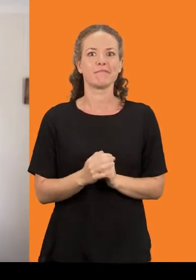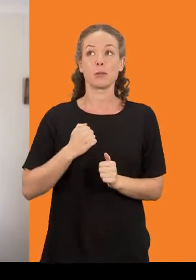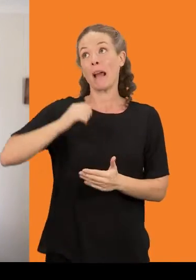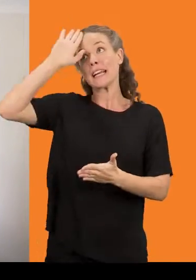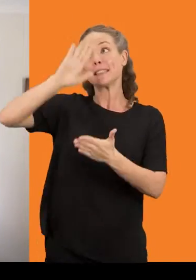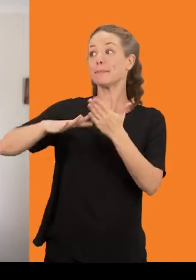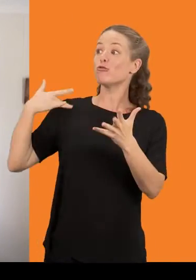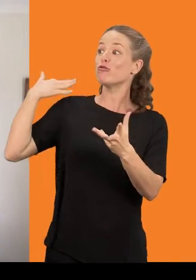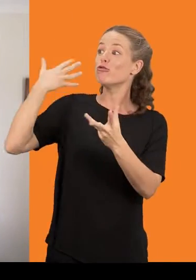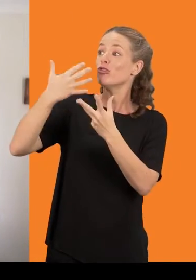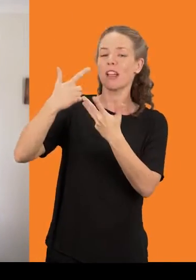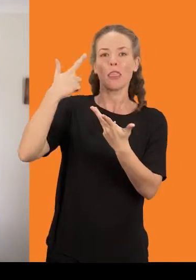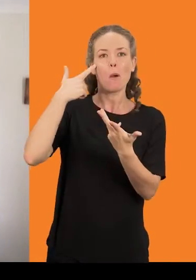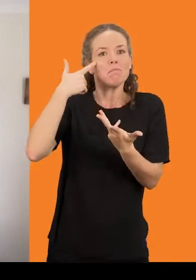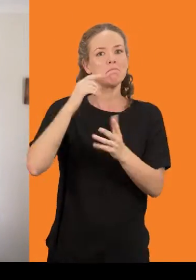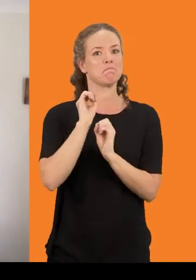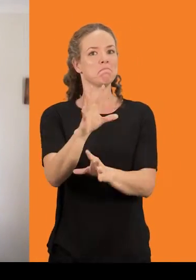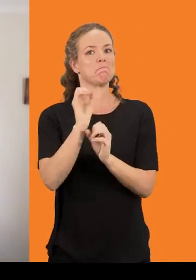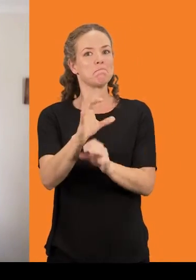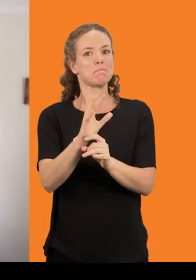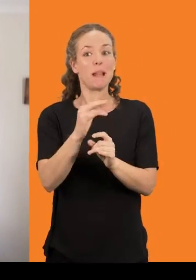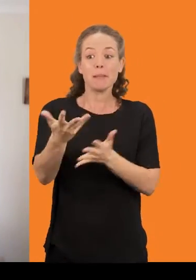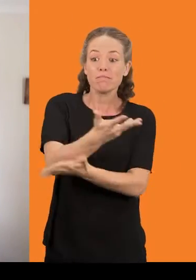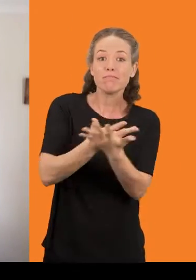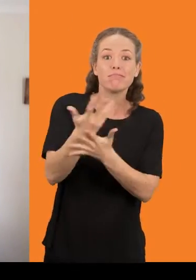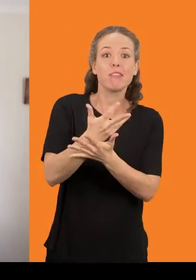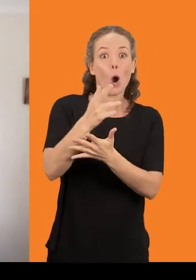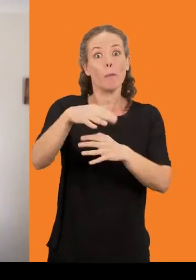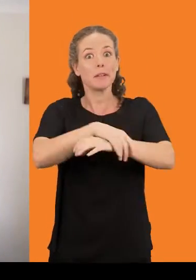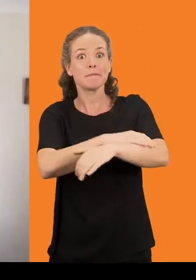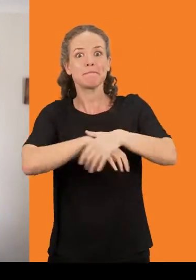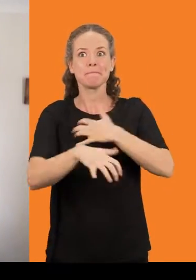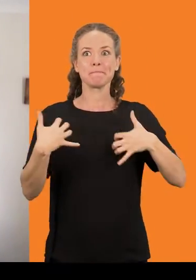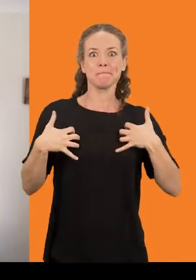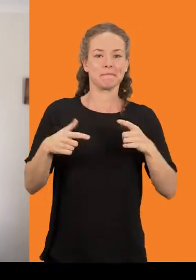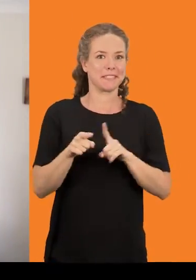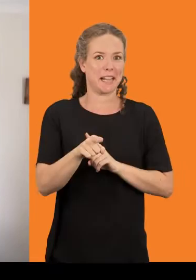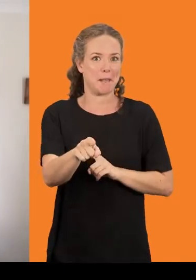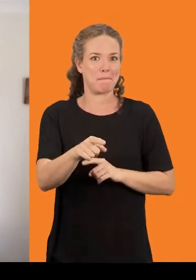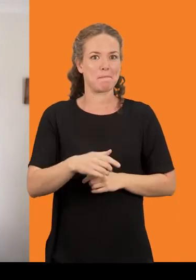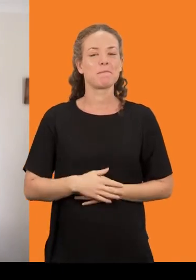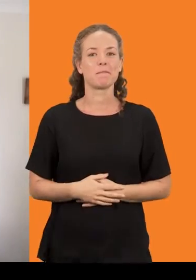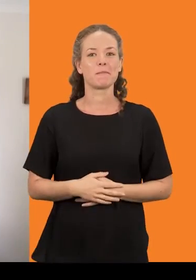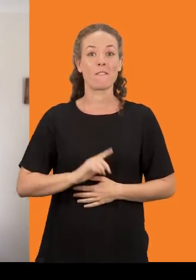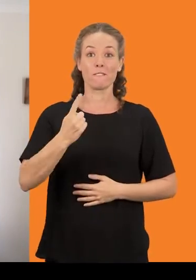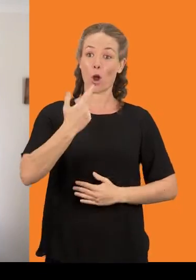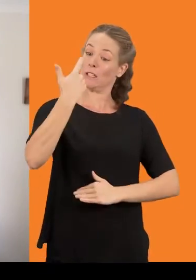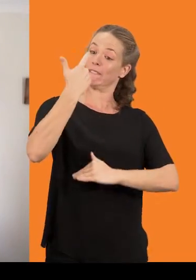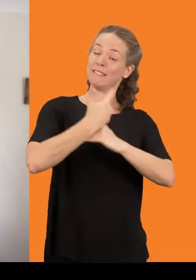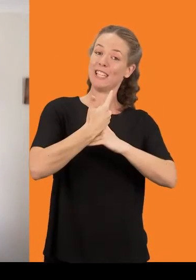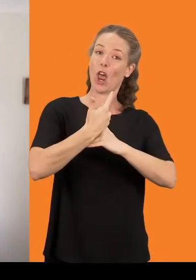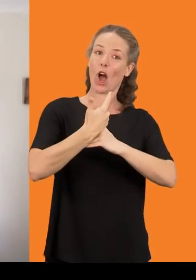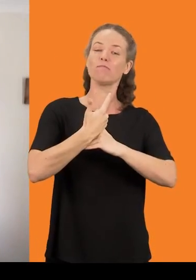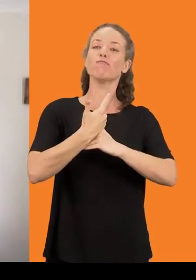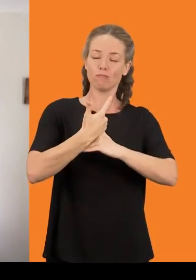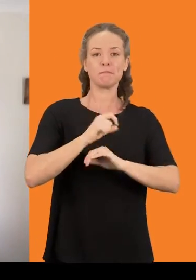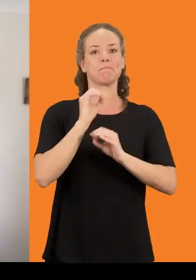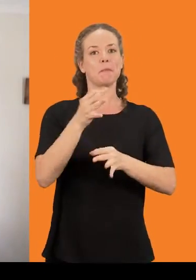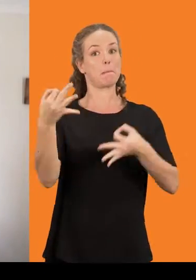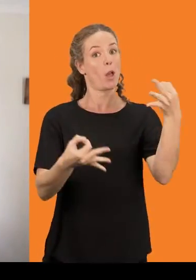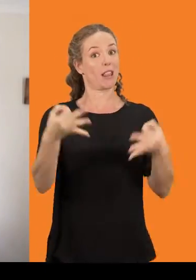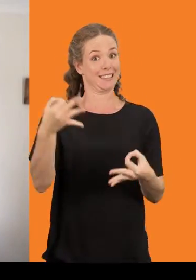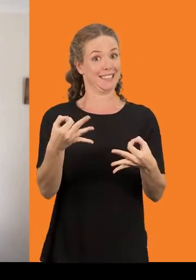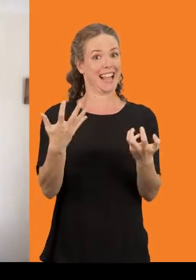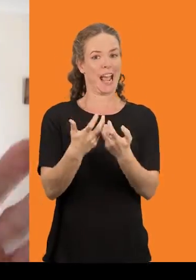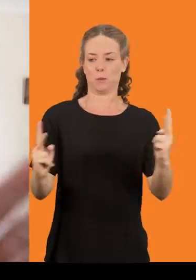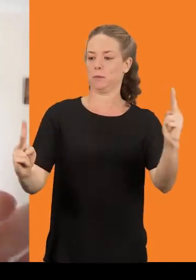share my experiences and hopefully that can prompt some more discussions and get you inspired as well. So I thought for my first vlog that I could talk about politics and how you can get in touch